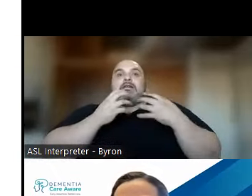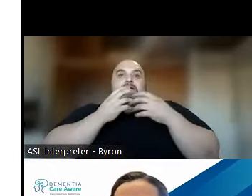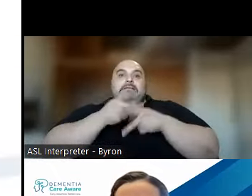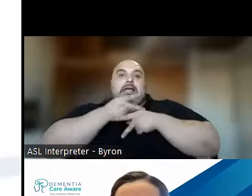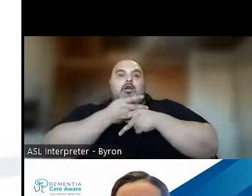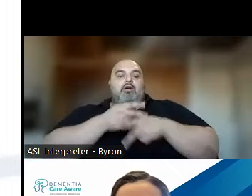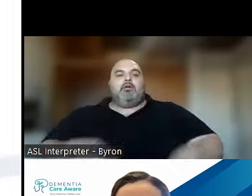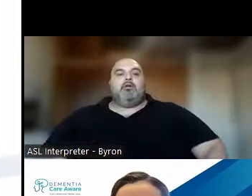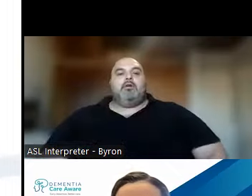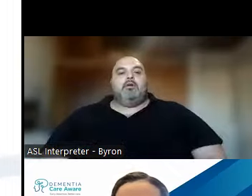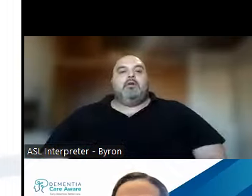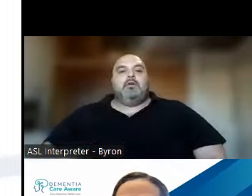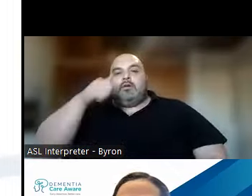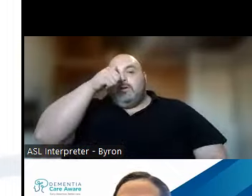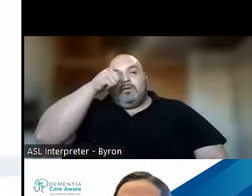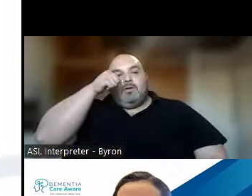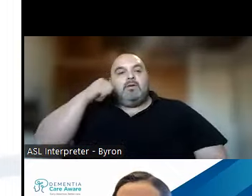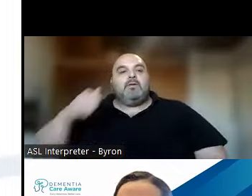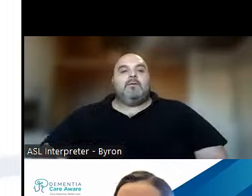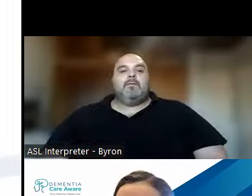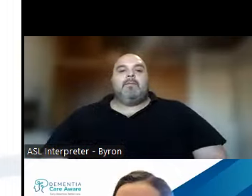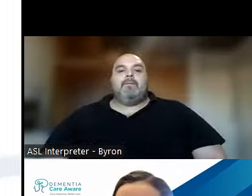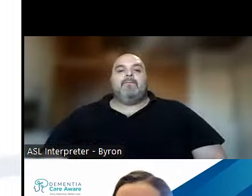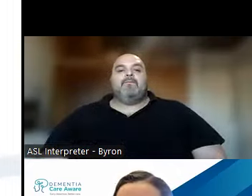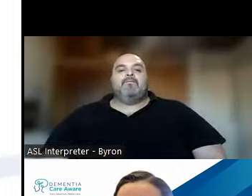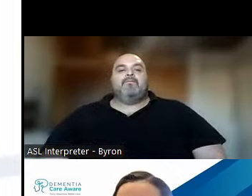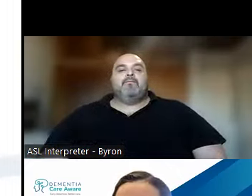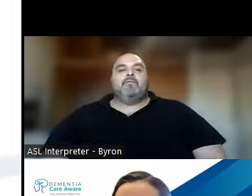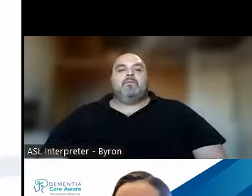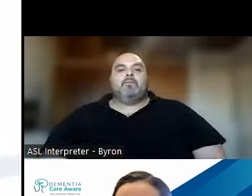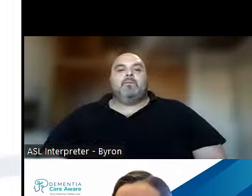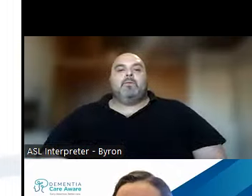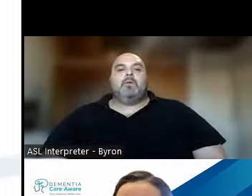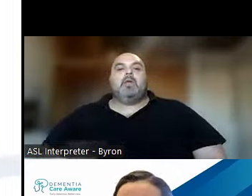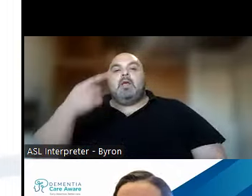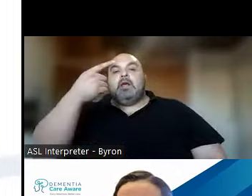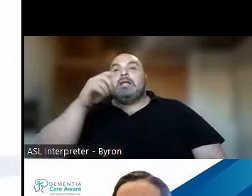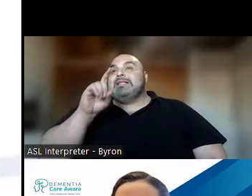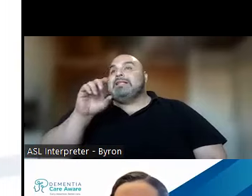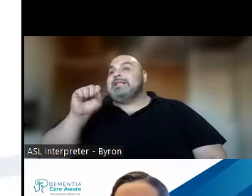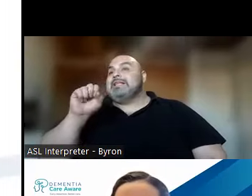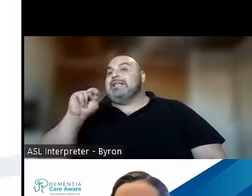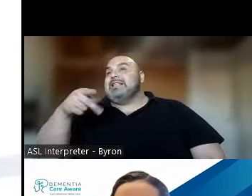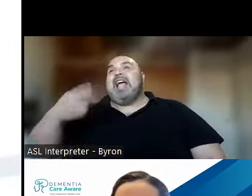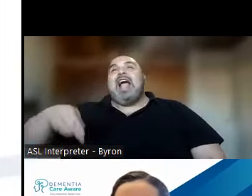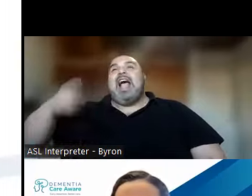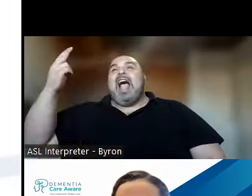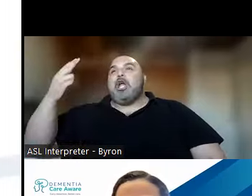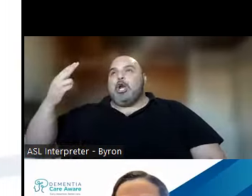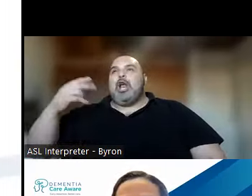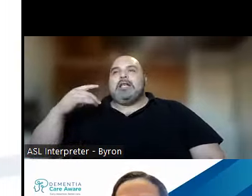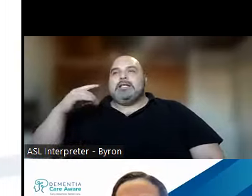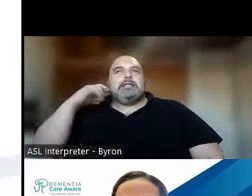please. And then DSNPs, I think enrollment is higher in Southern California. I know in Northern